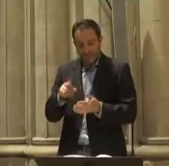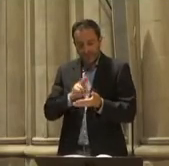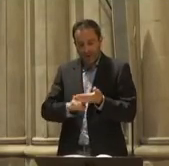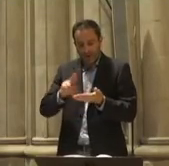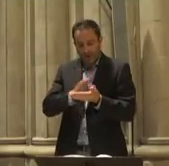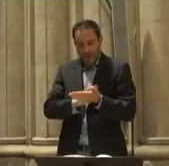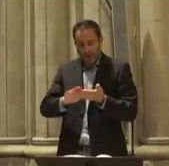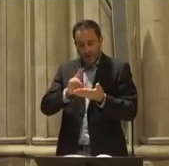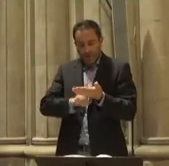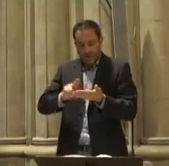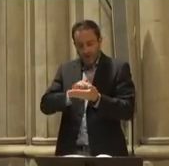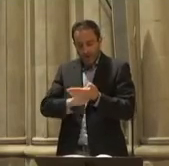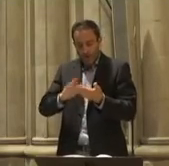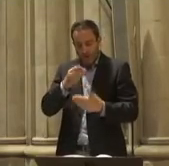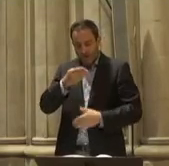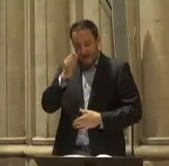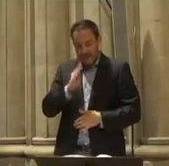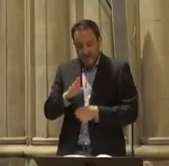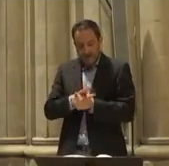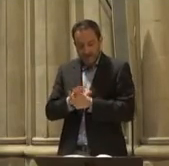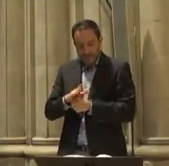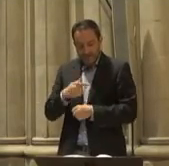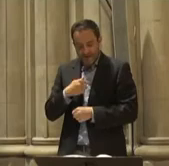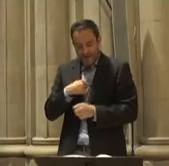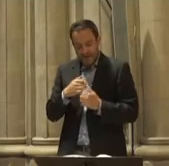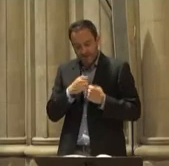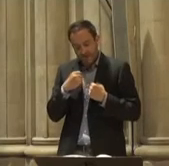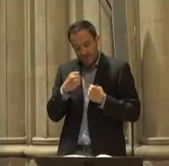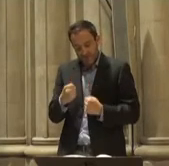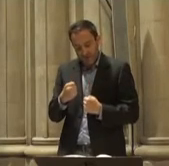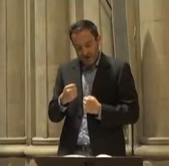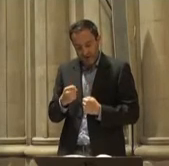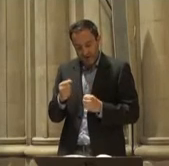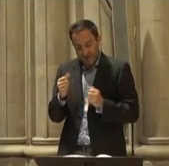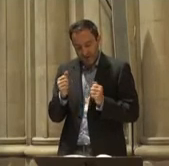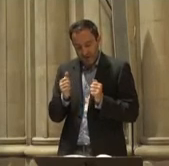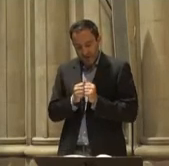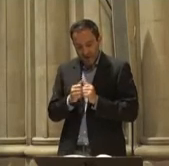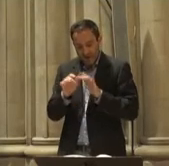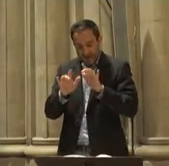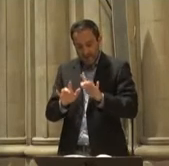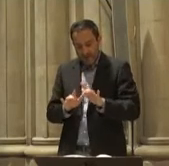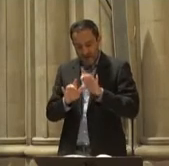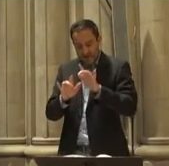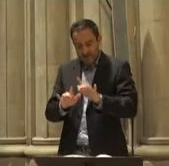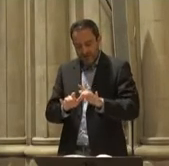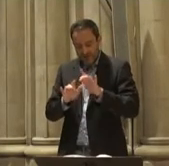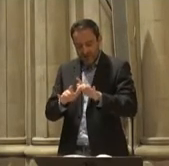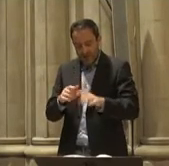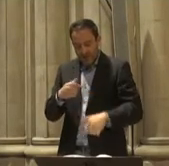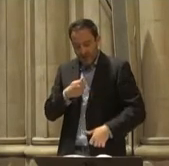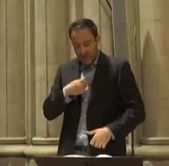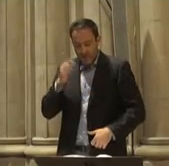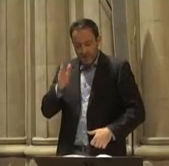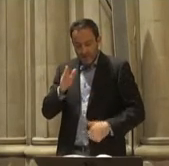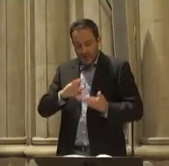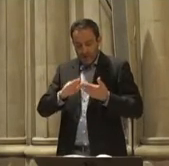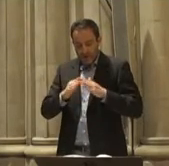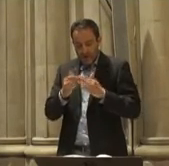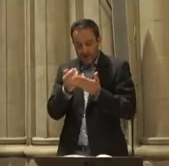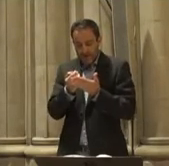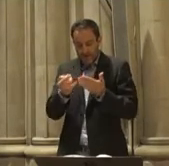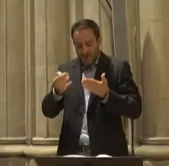holy, holy, holy God, fill us with strength and courage, with discernment and compassion, that we may be instruments